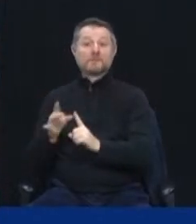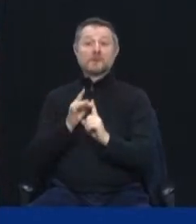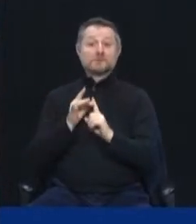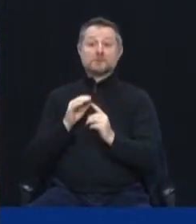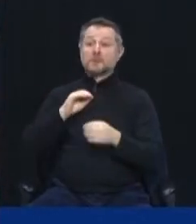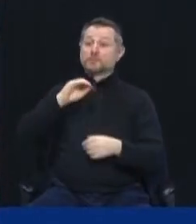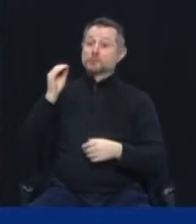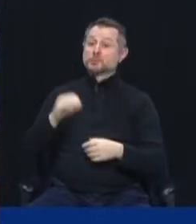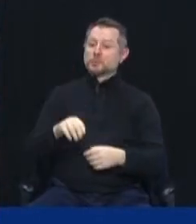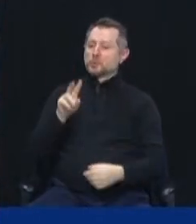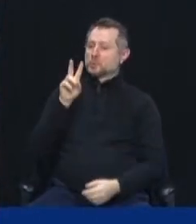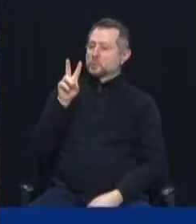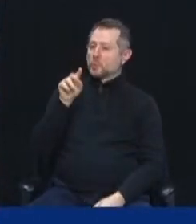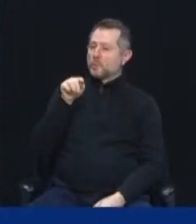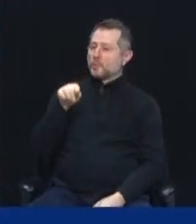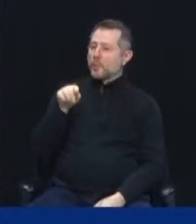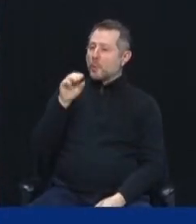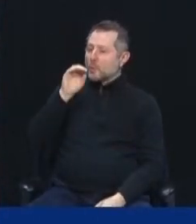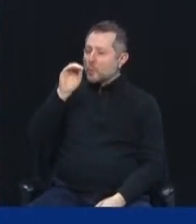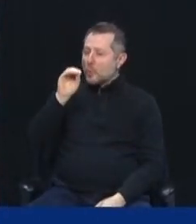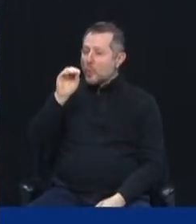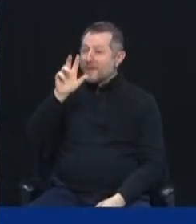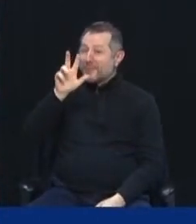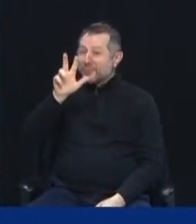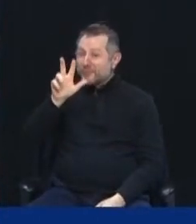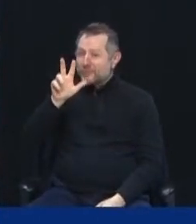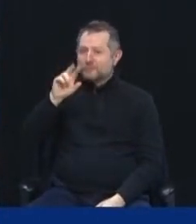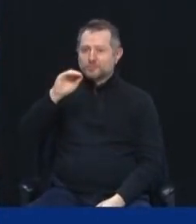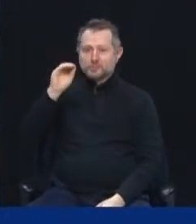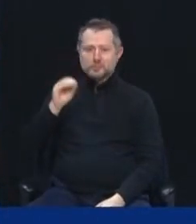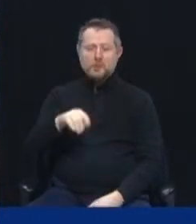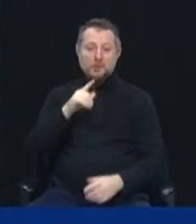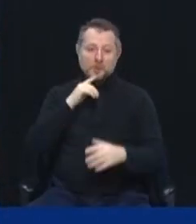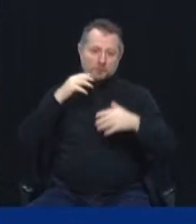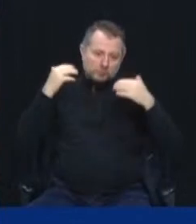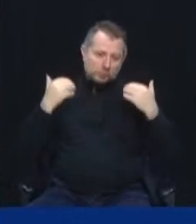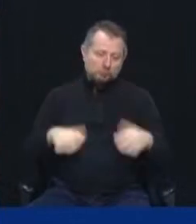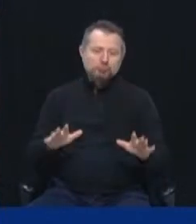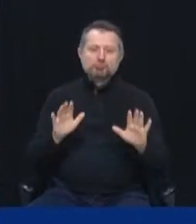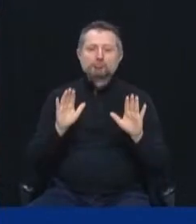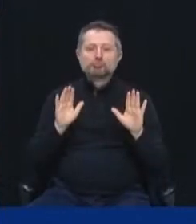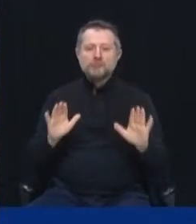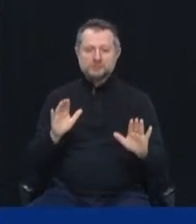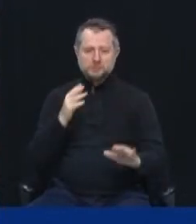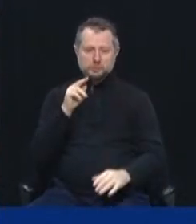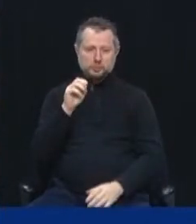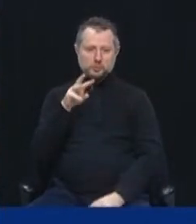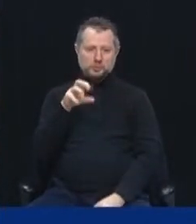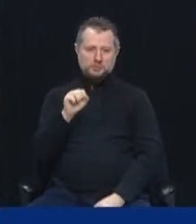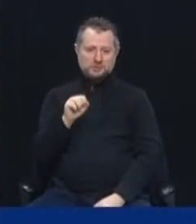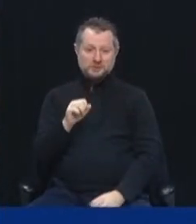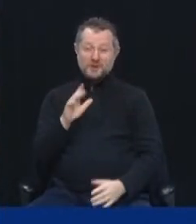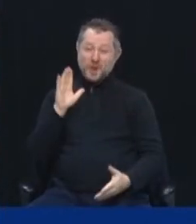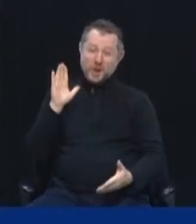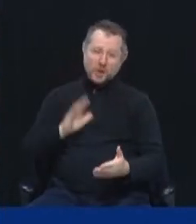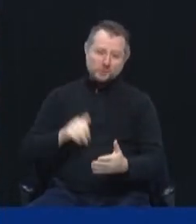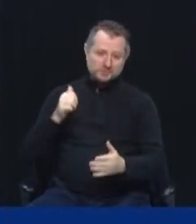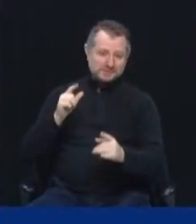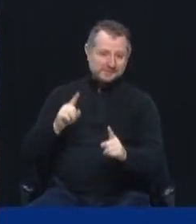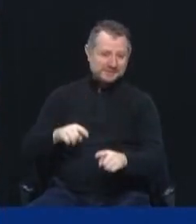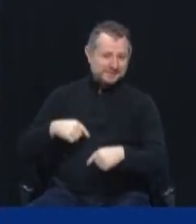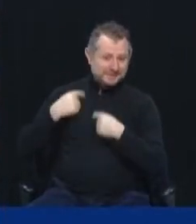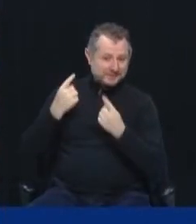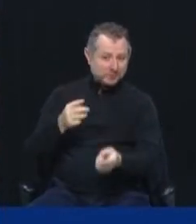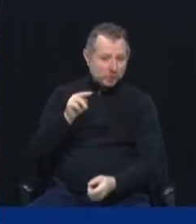today, 2.03%. That's very low. That's very good news. Lowest positivity rate since November